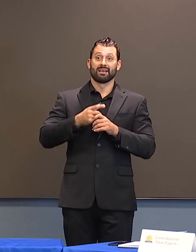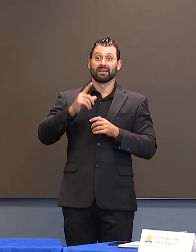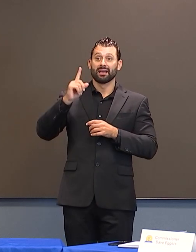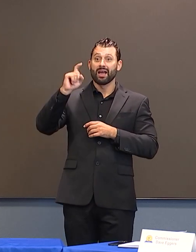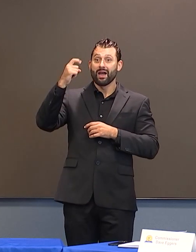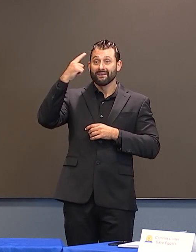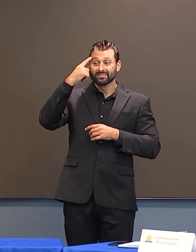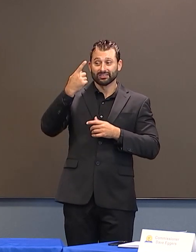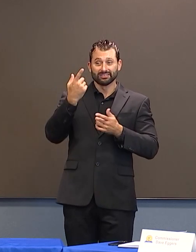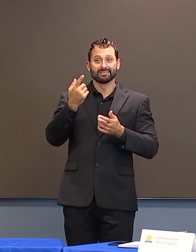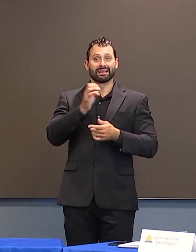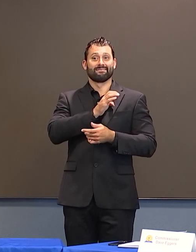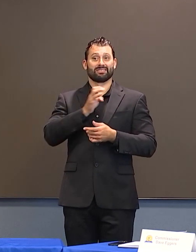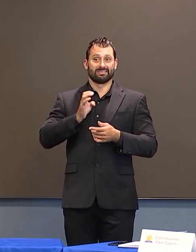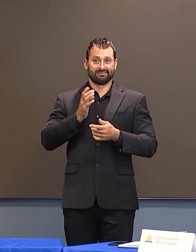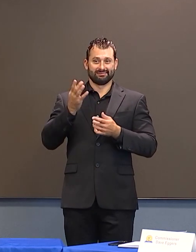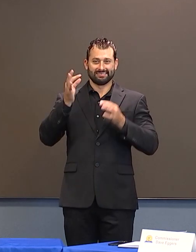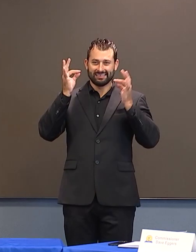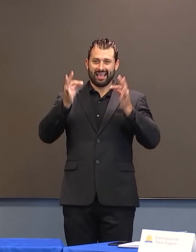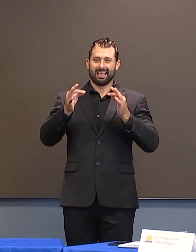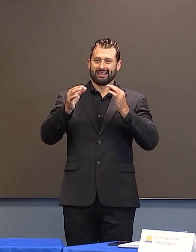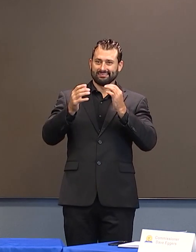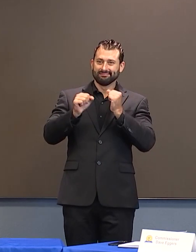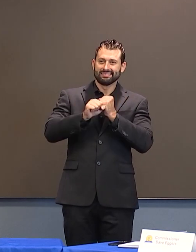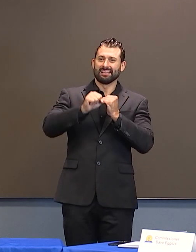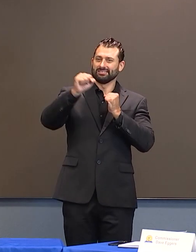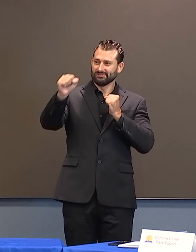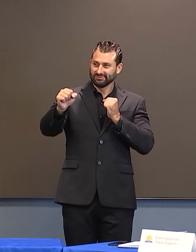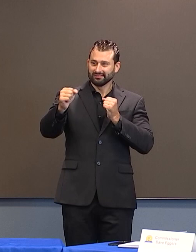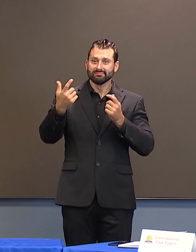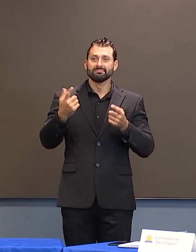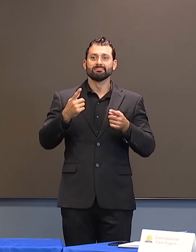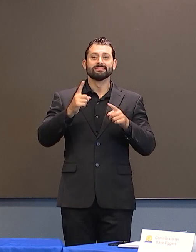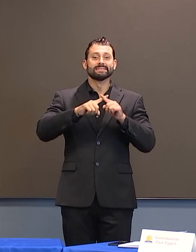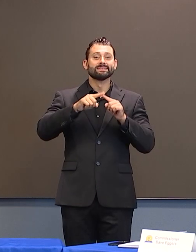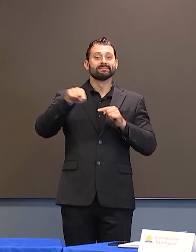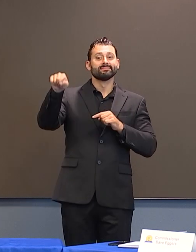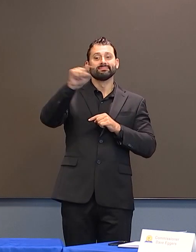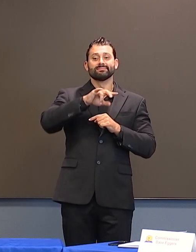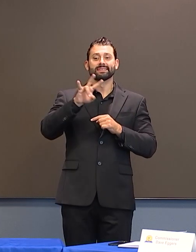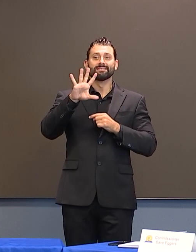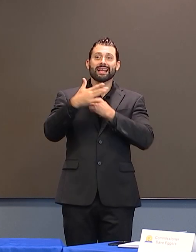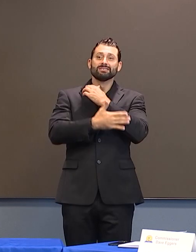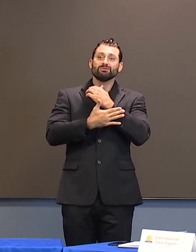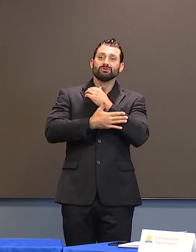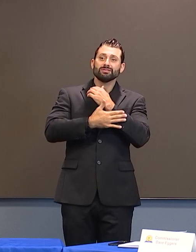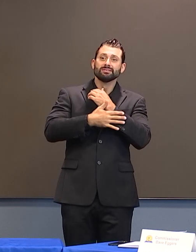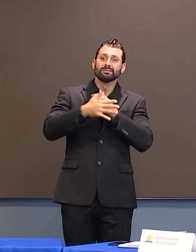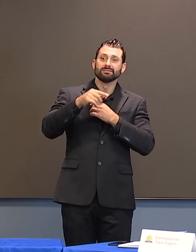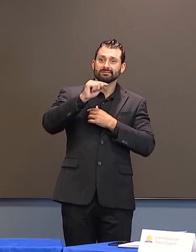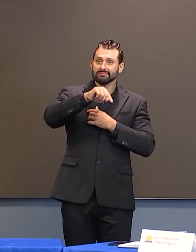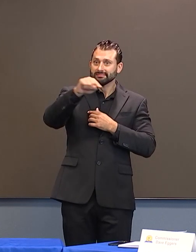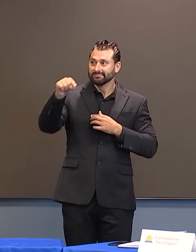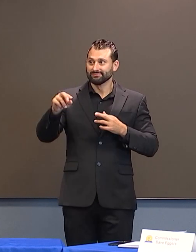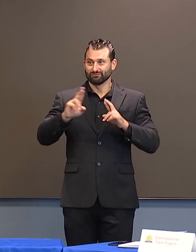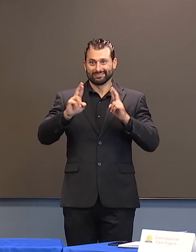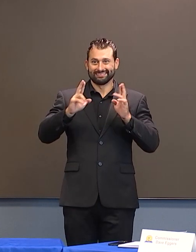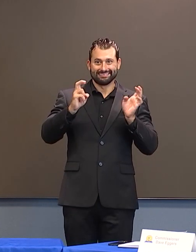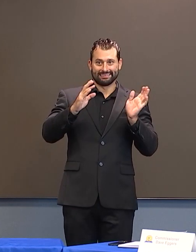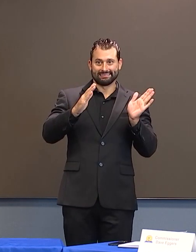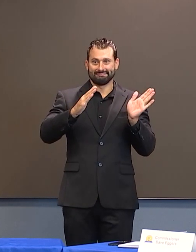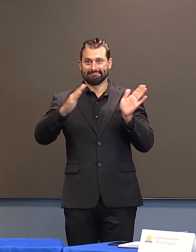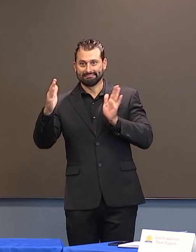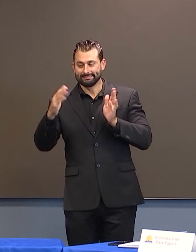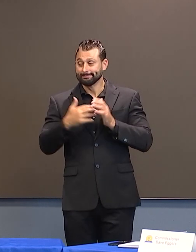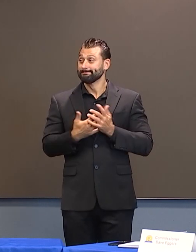the State, showing the seriousness and the magnitude of this particular storm. We are leaning forward and